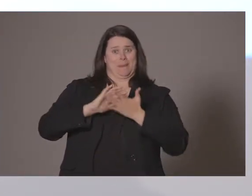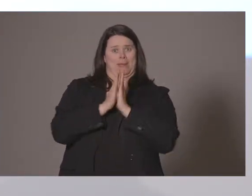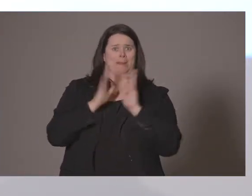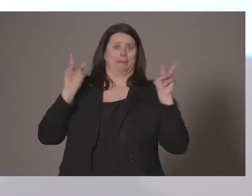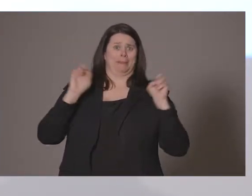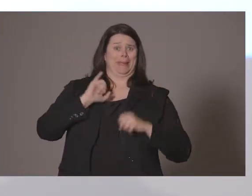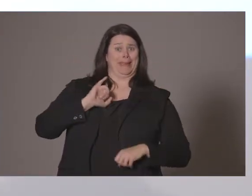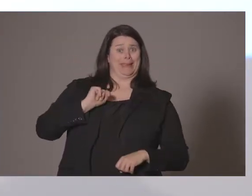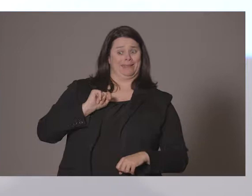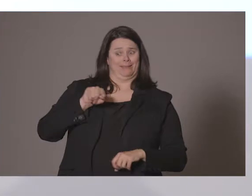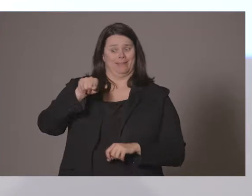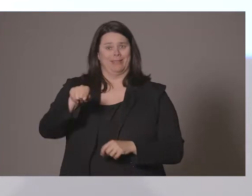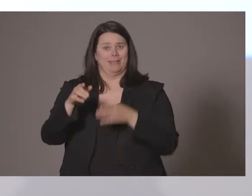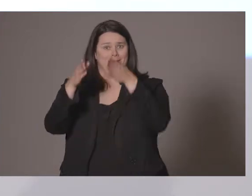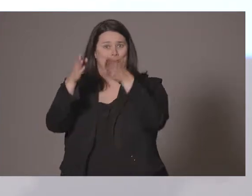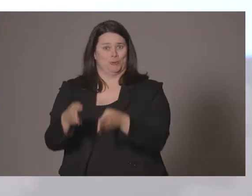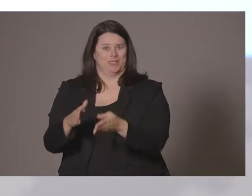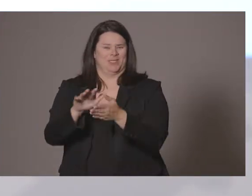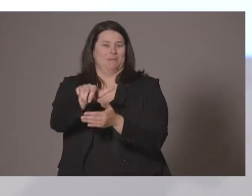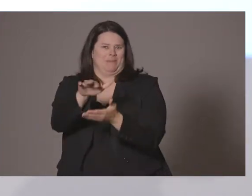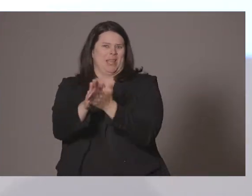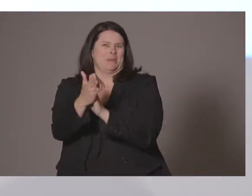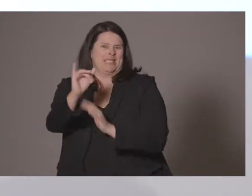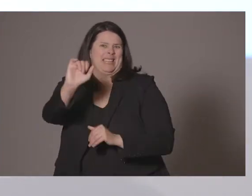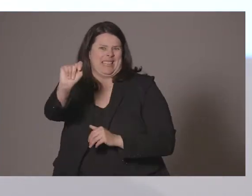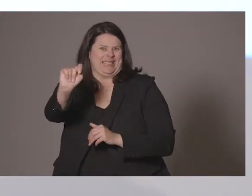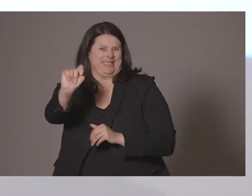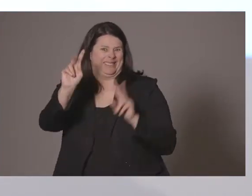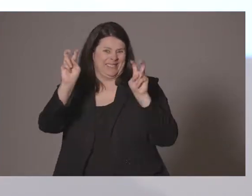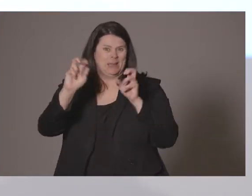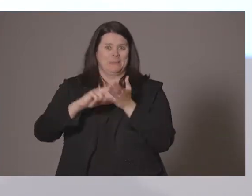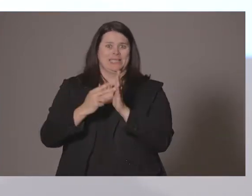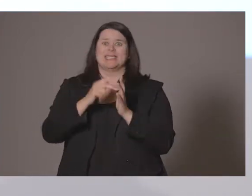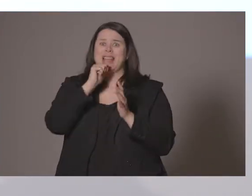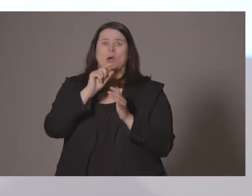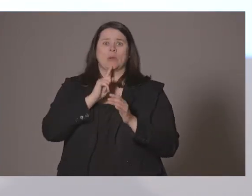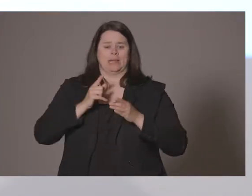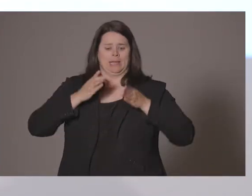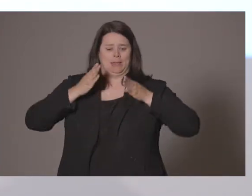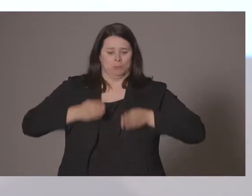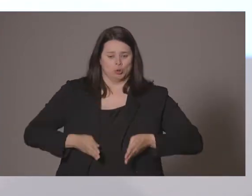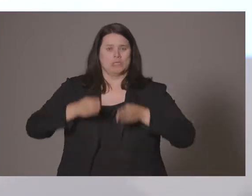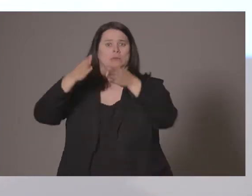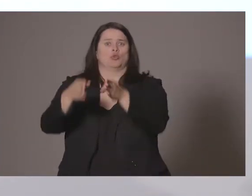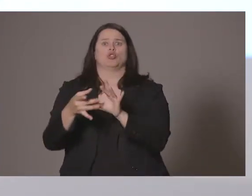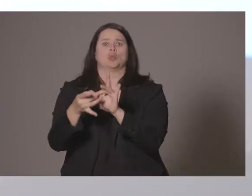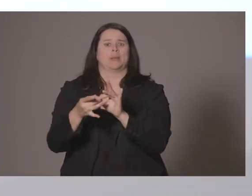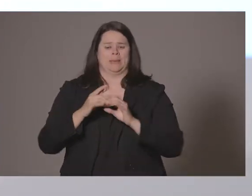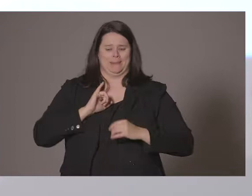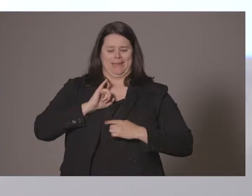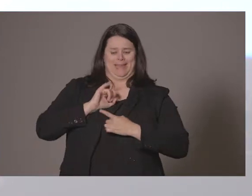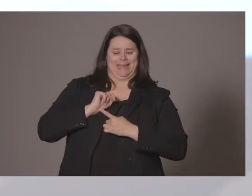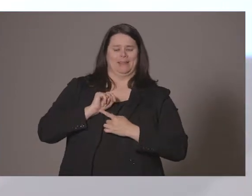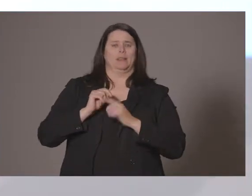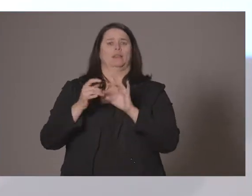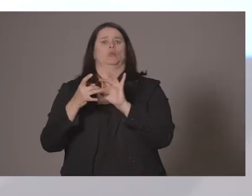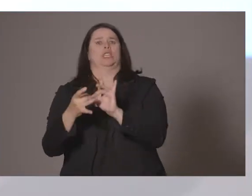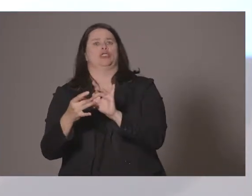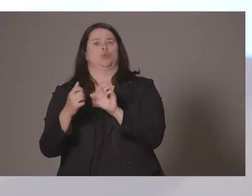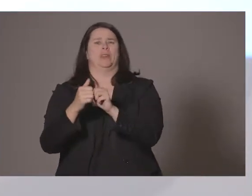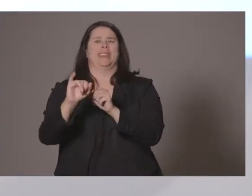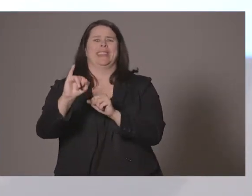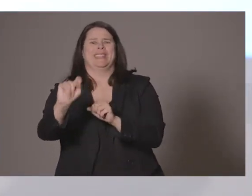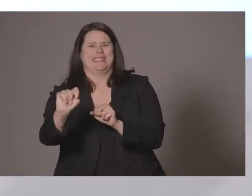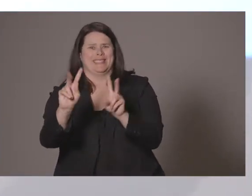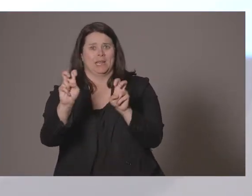that self-denial of my own humanity, or the objectification that reduces my ability to see the humanity